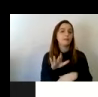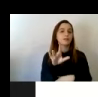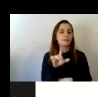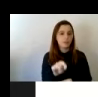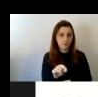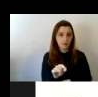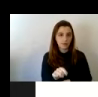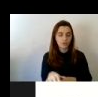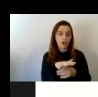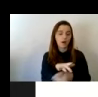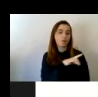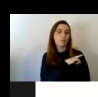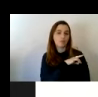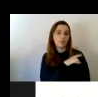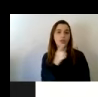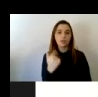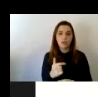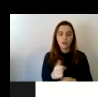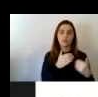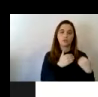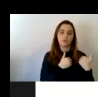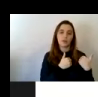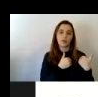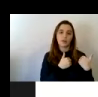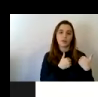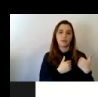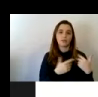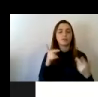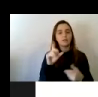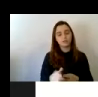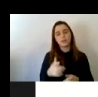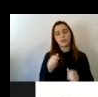have responsibility, and even so the civil society or the